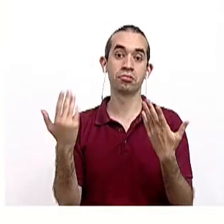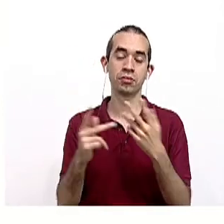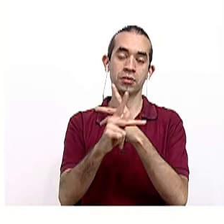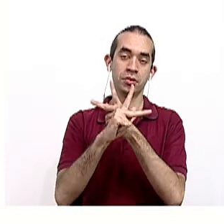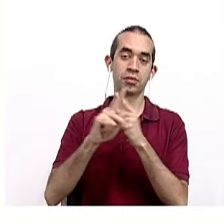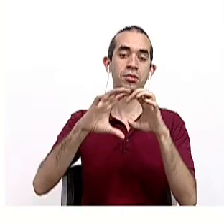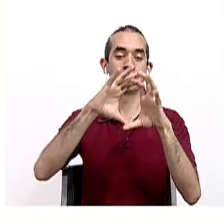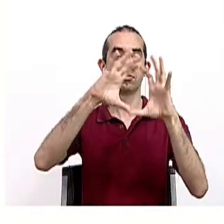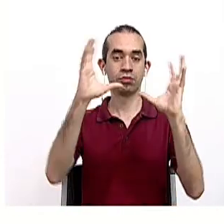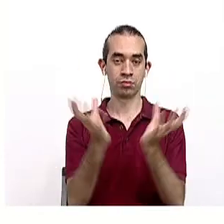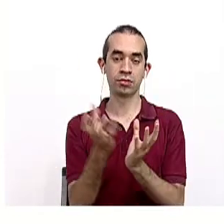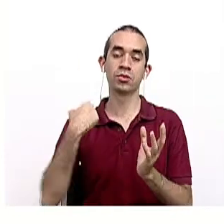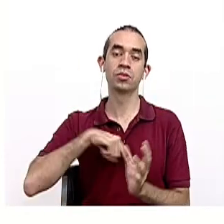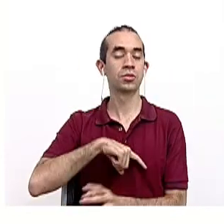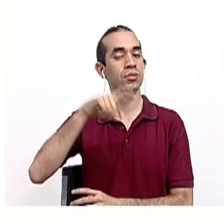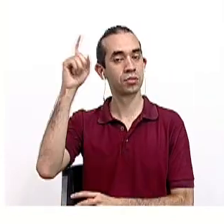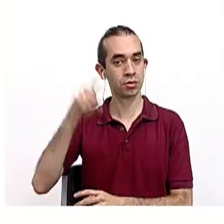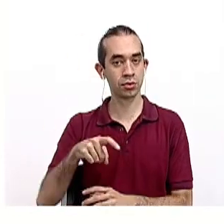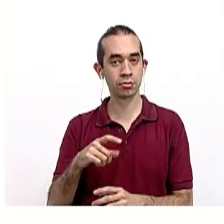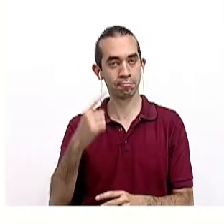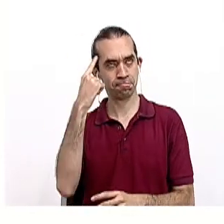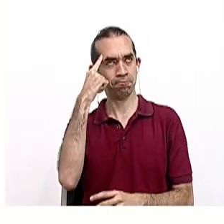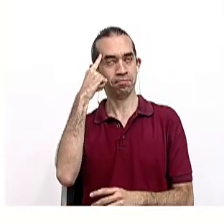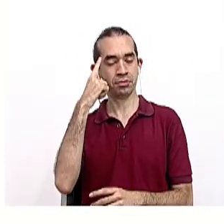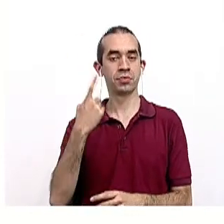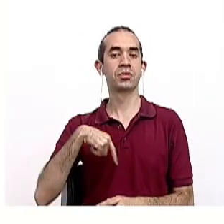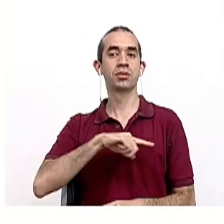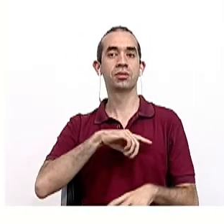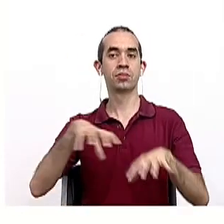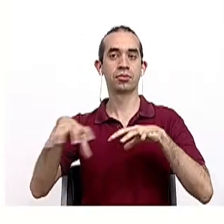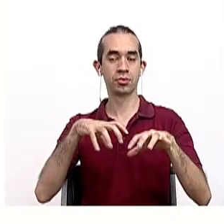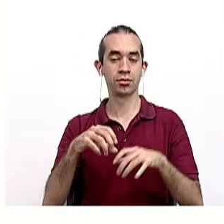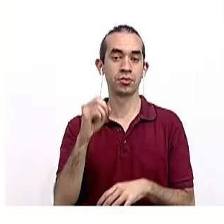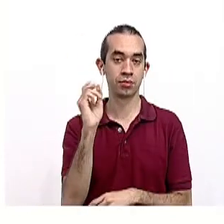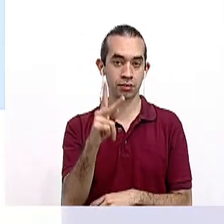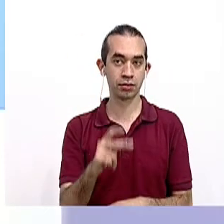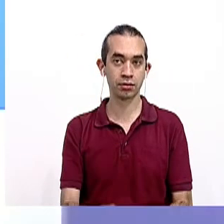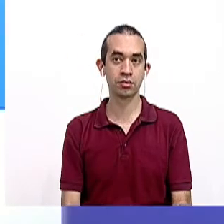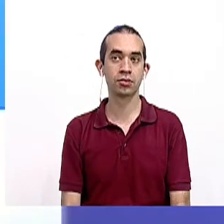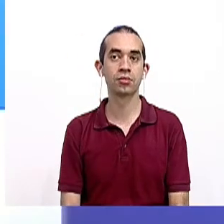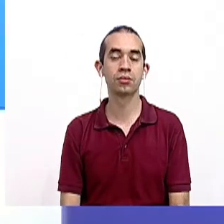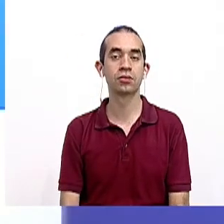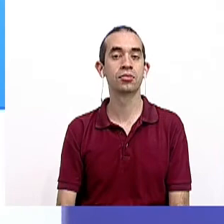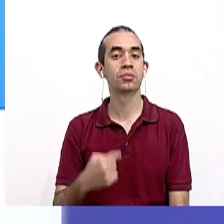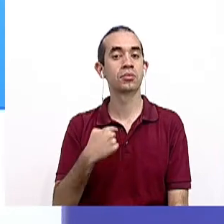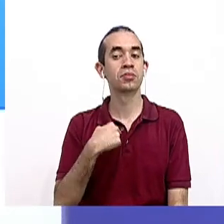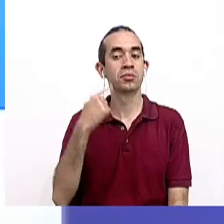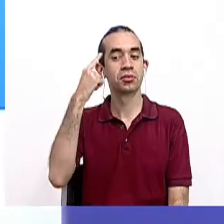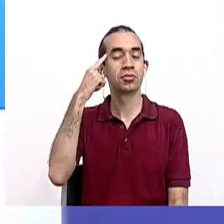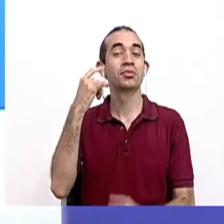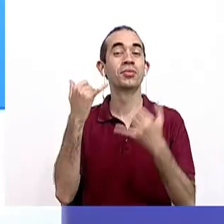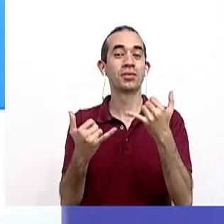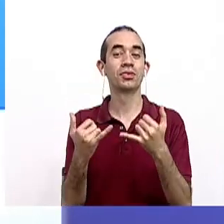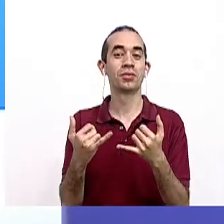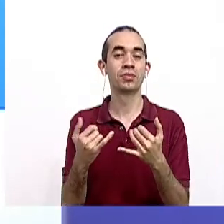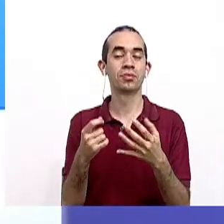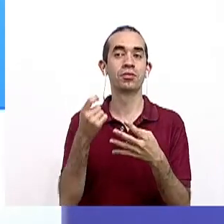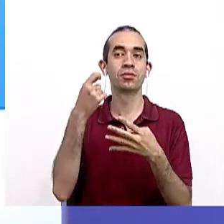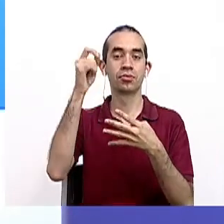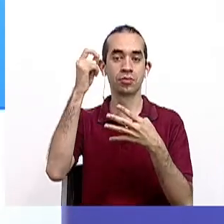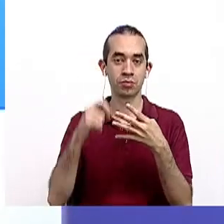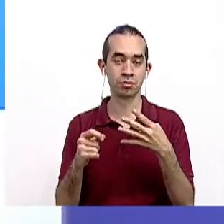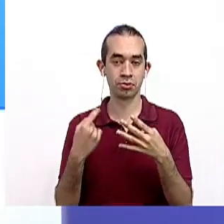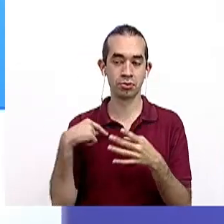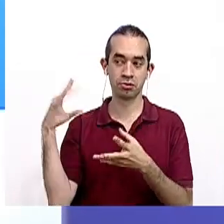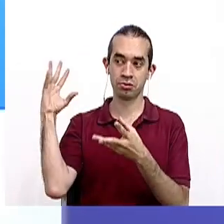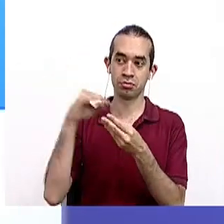our planet, we must be mindful of our actions. Okay? I think it's time that we start checking what we have